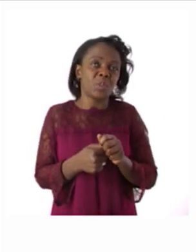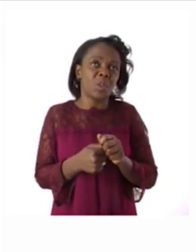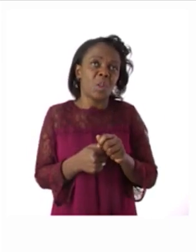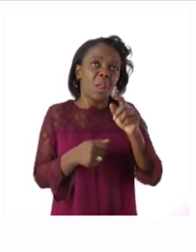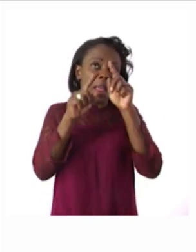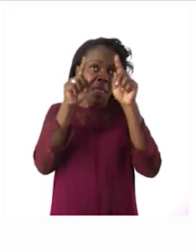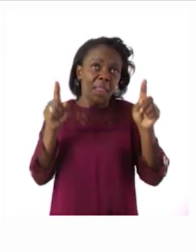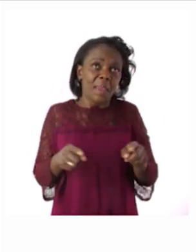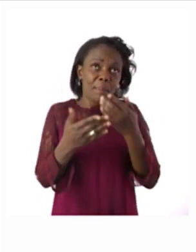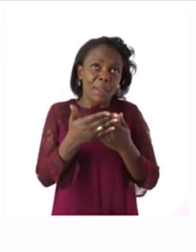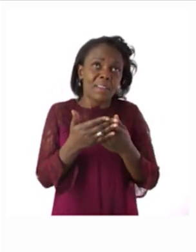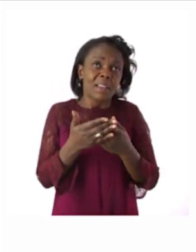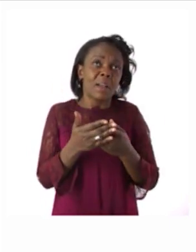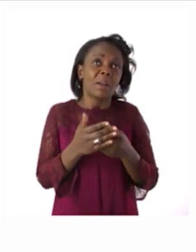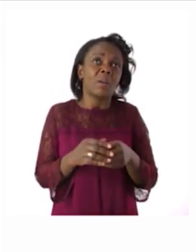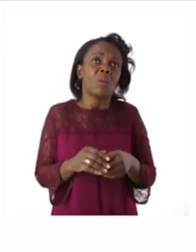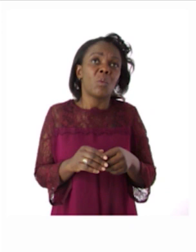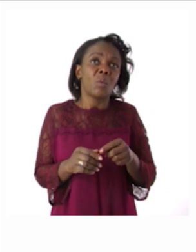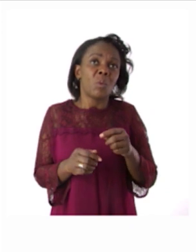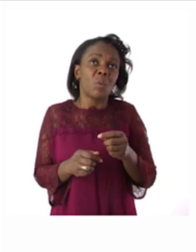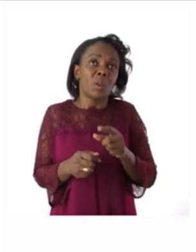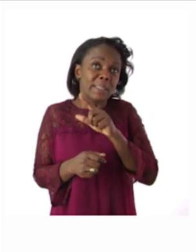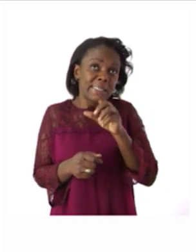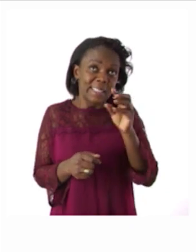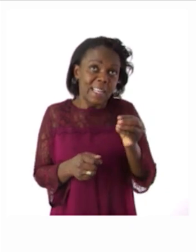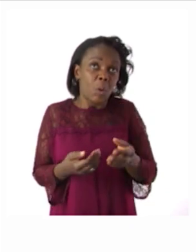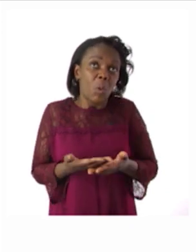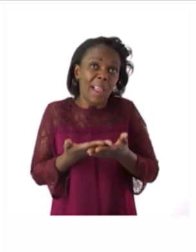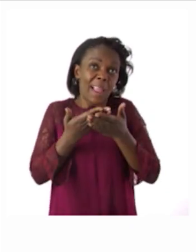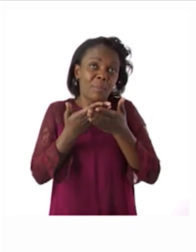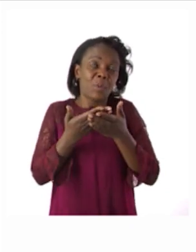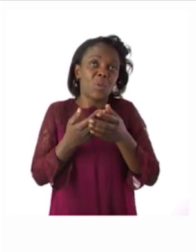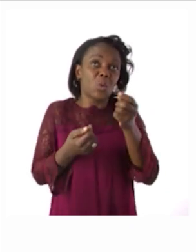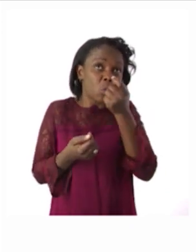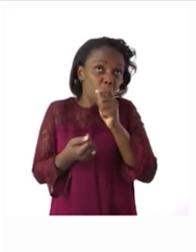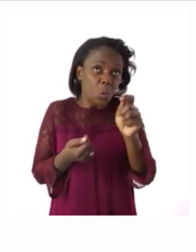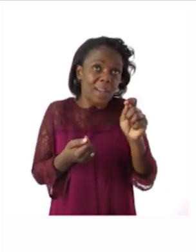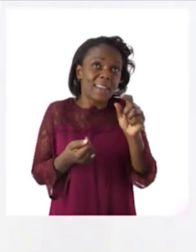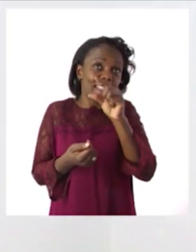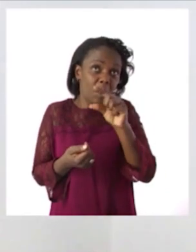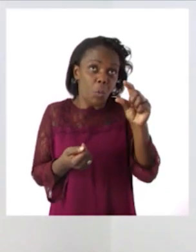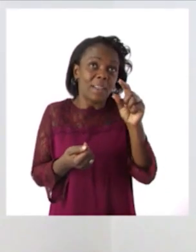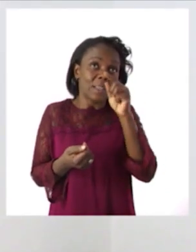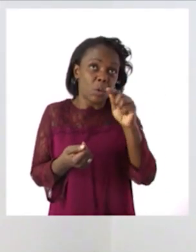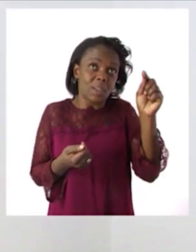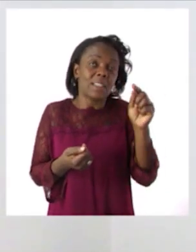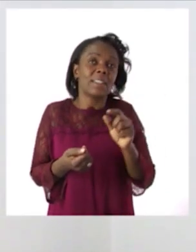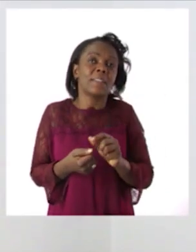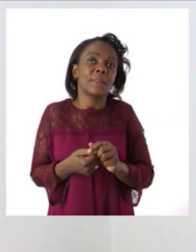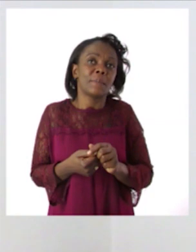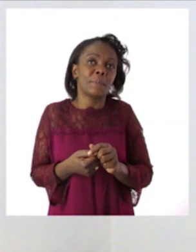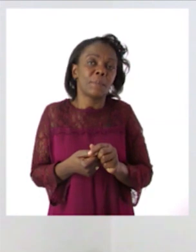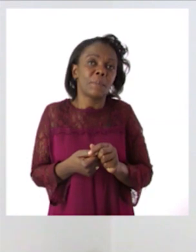how do I write 10? So writing a 10, I'll start with a T, and then I'll put a